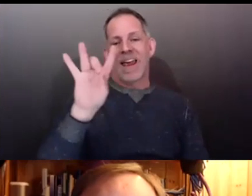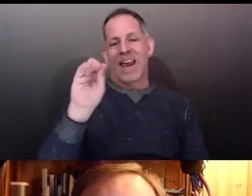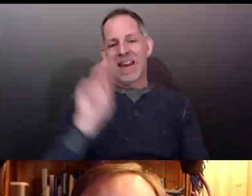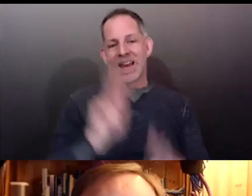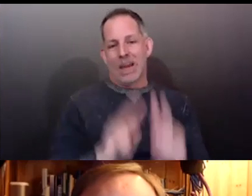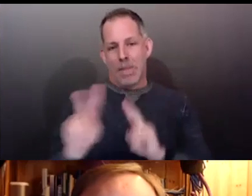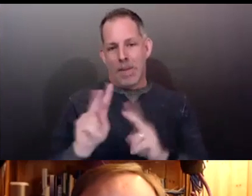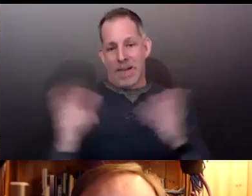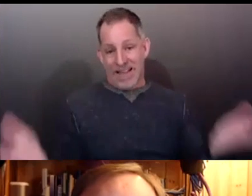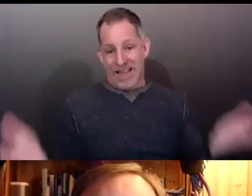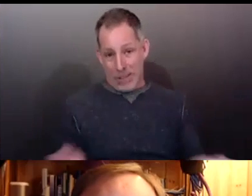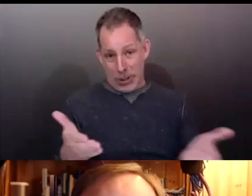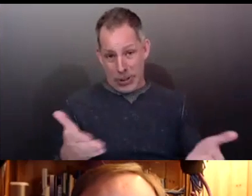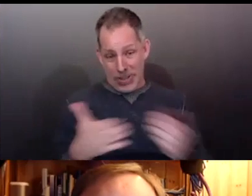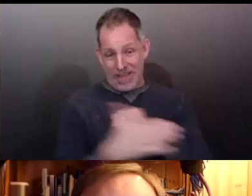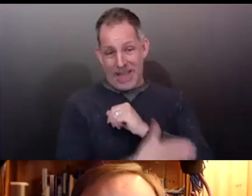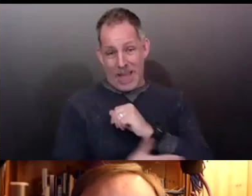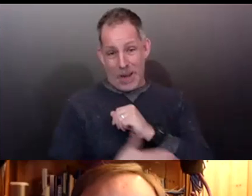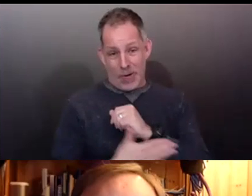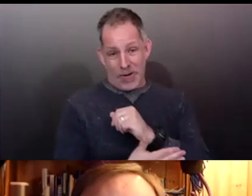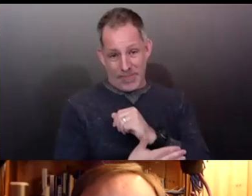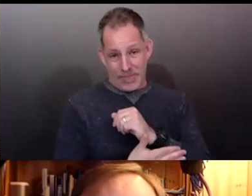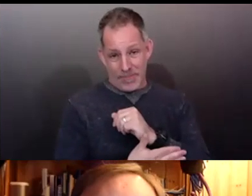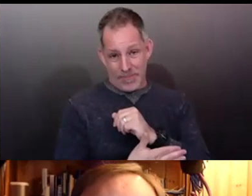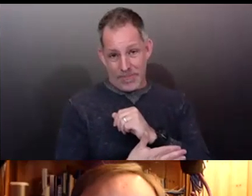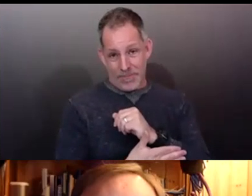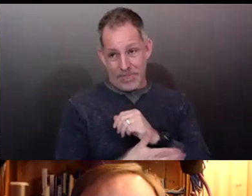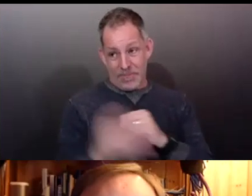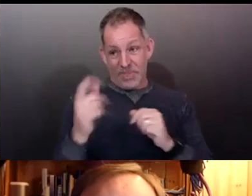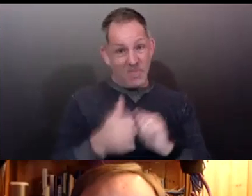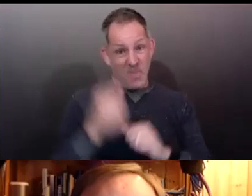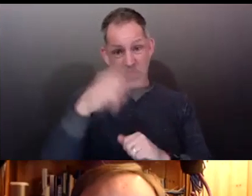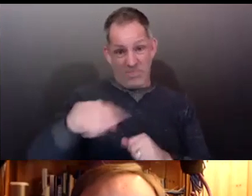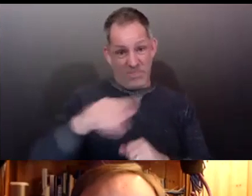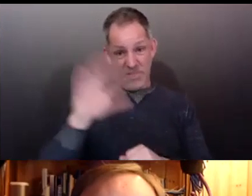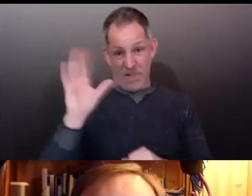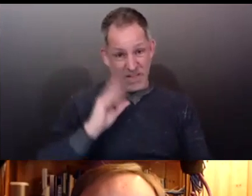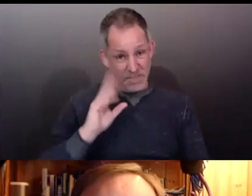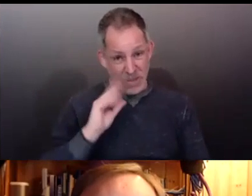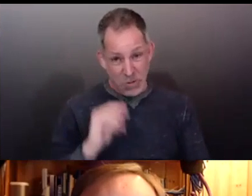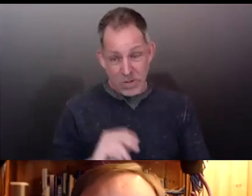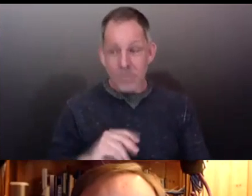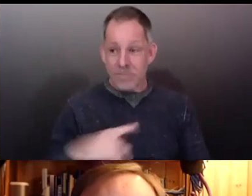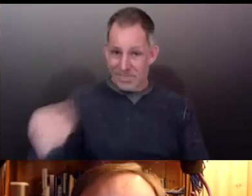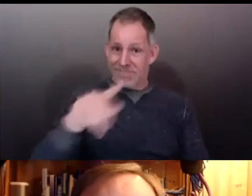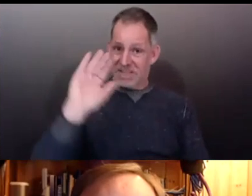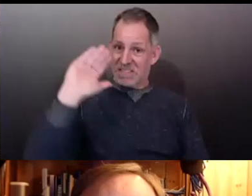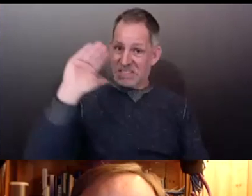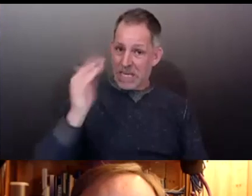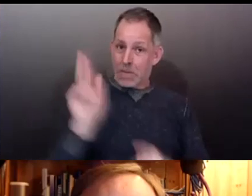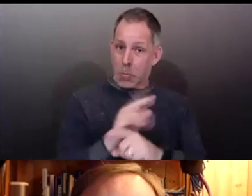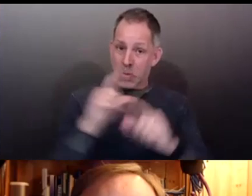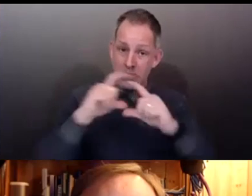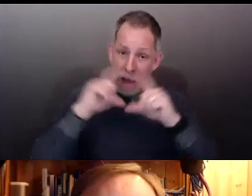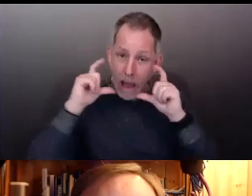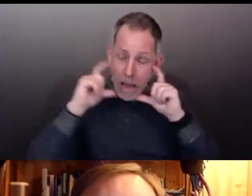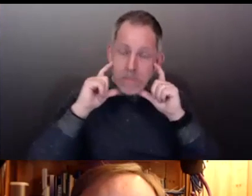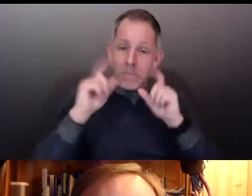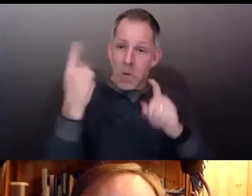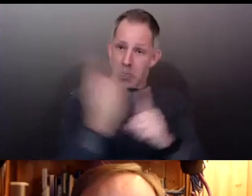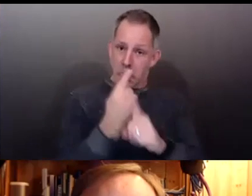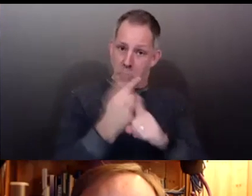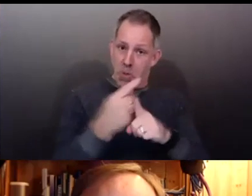you go and you do something without a mask, you get together with some friends that really aren't part of your, you know, household,